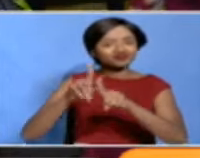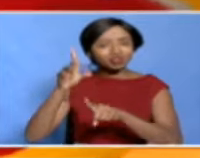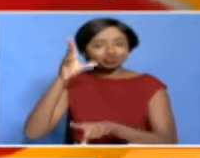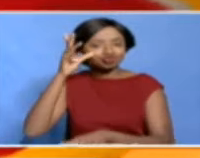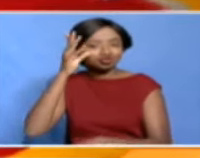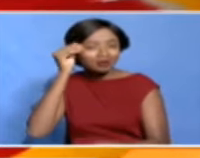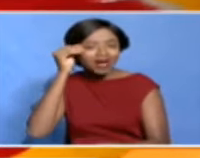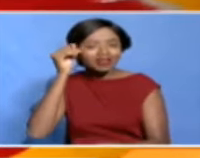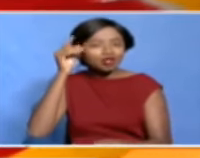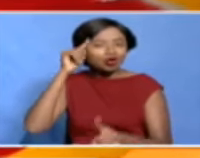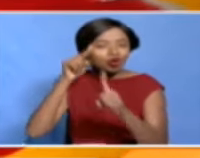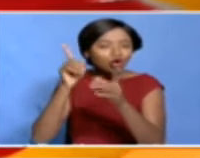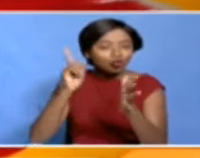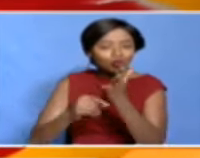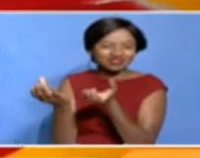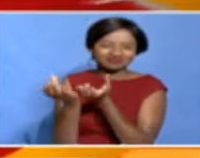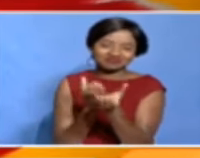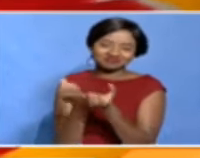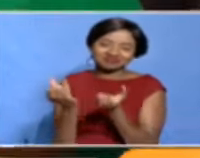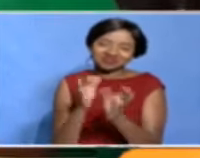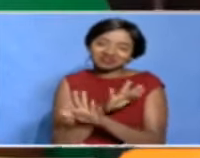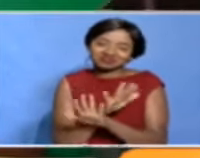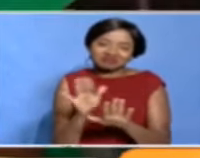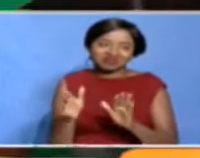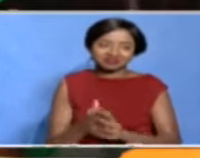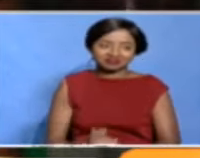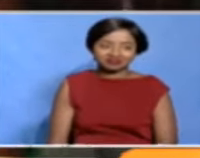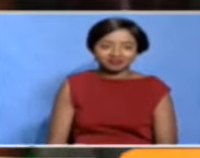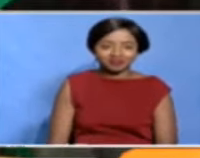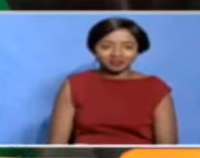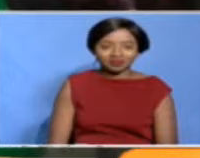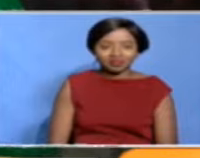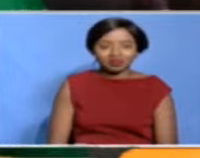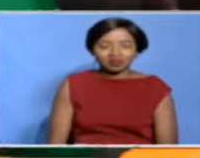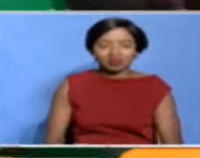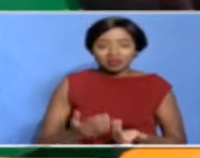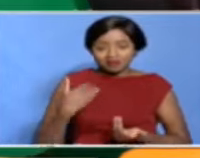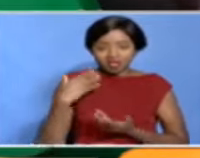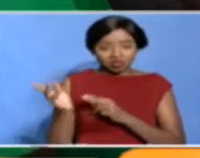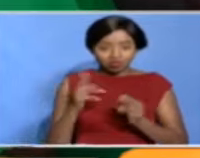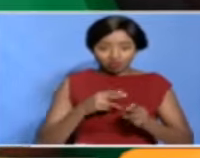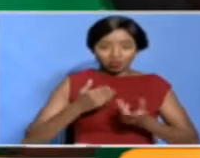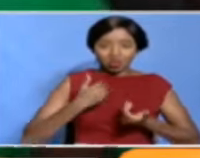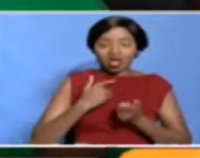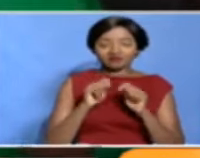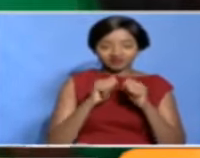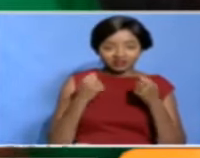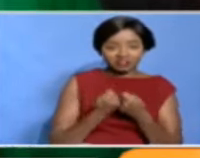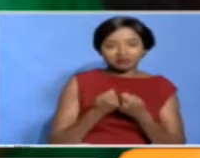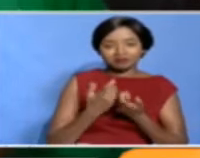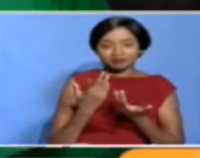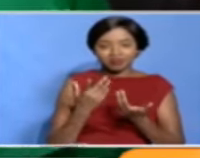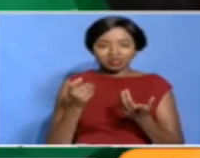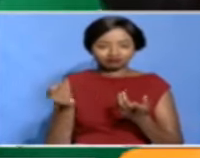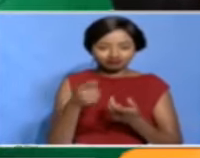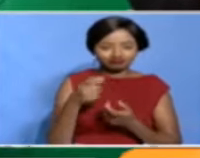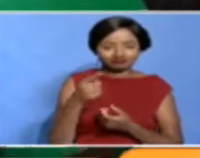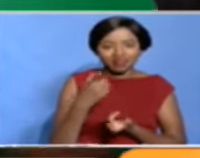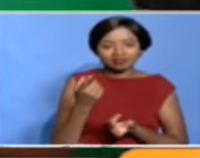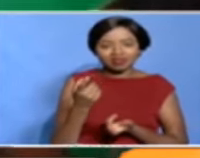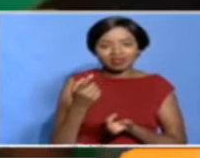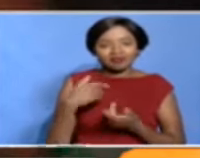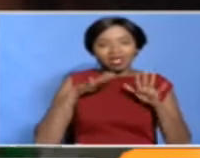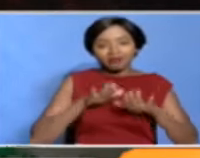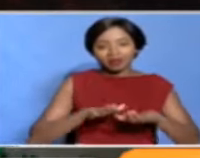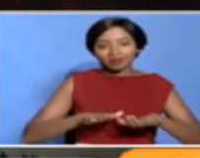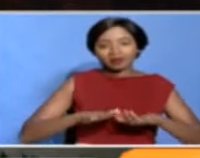He currently has an active case in court. Mimi niko hapa uanga na attending court yangu pia baada every 1 month. Niko hapa tu